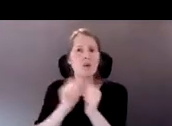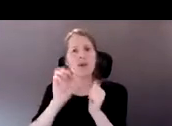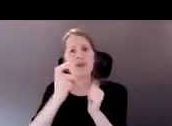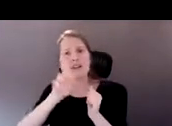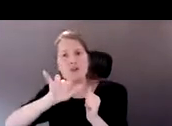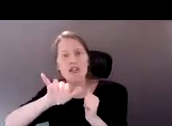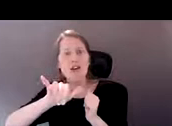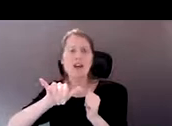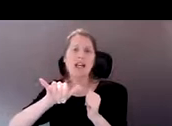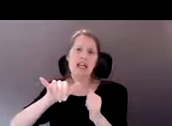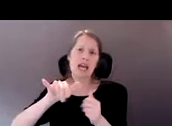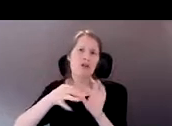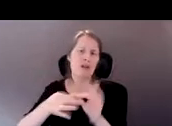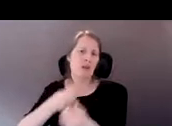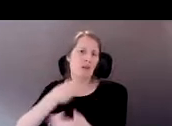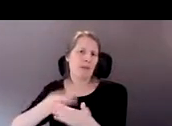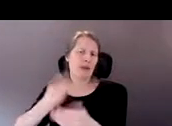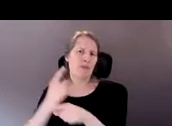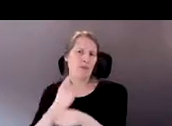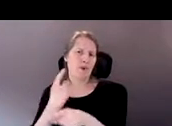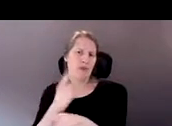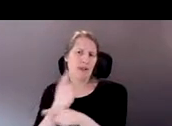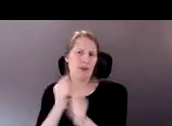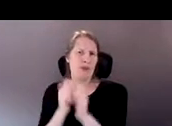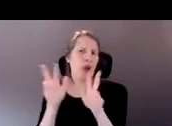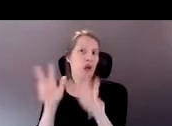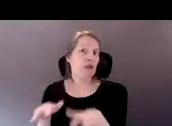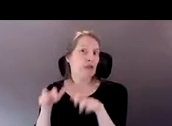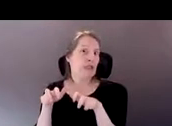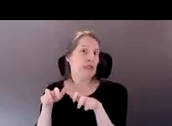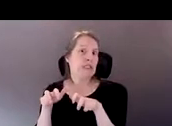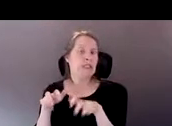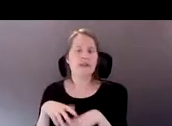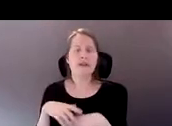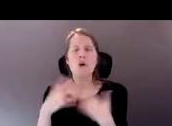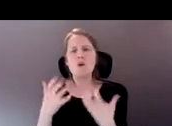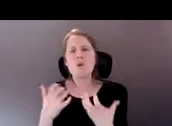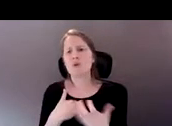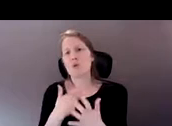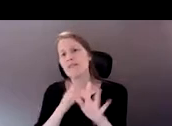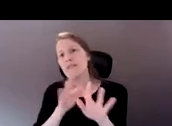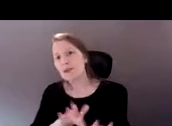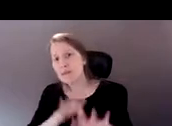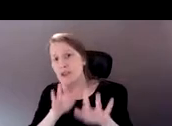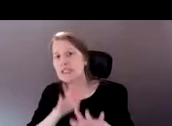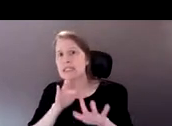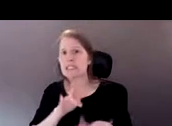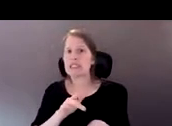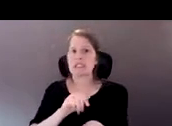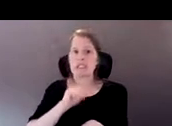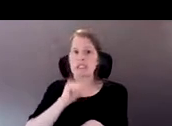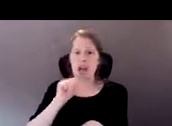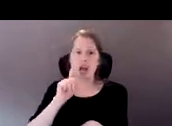money in the appropriate way and not with greed, of our desire to have mercy and not only cling to the